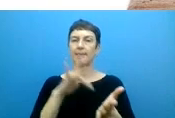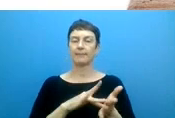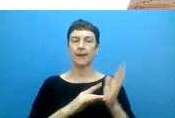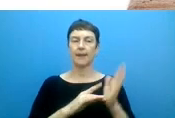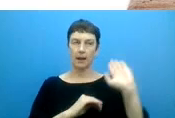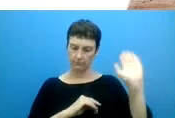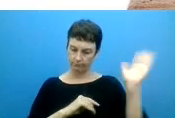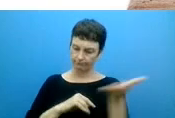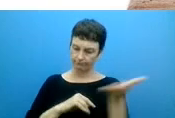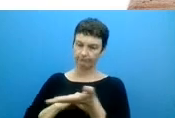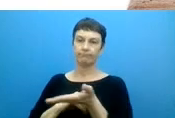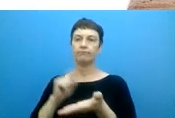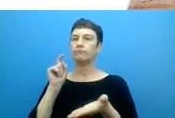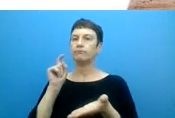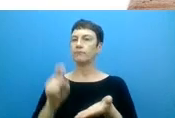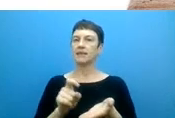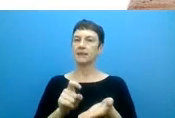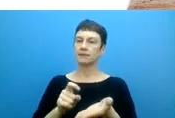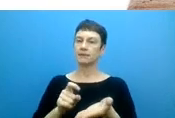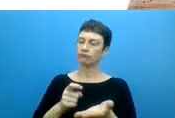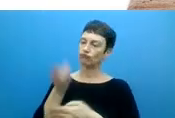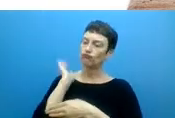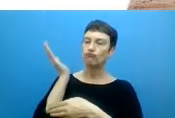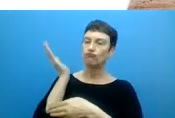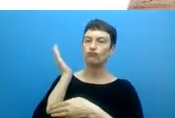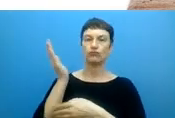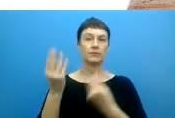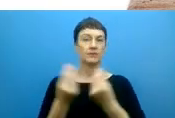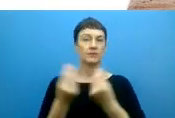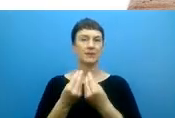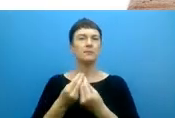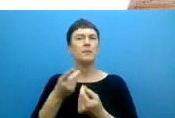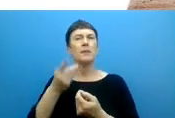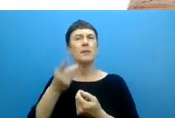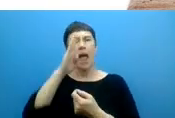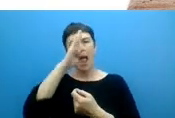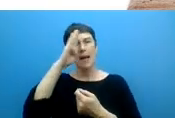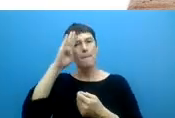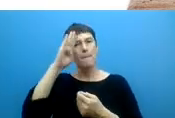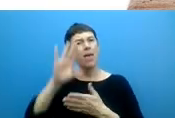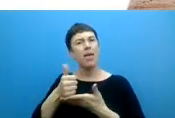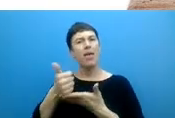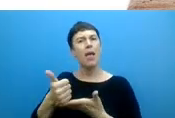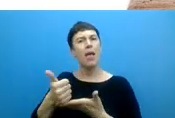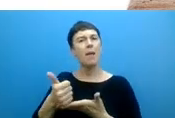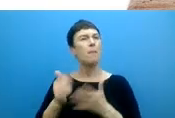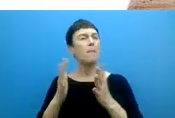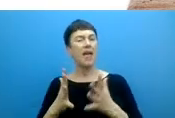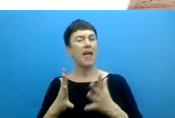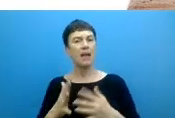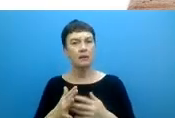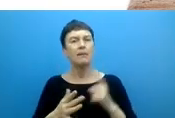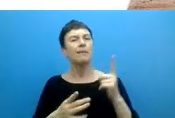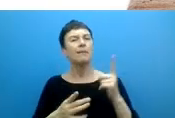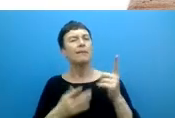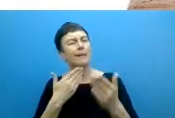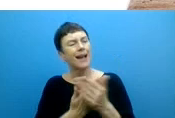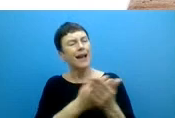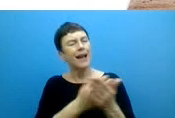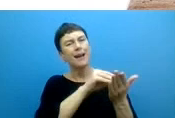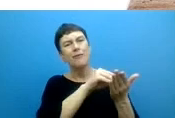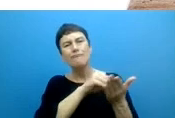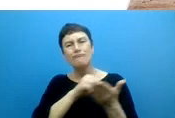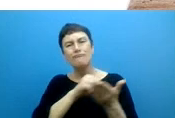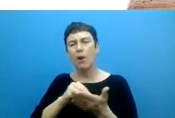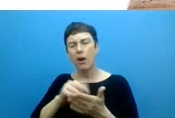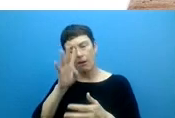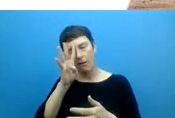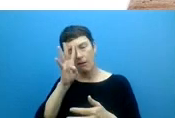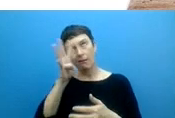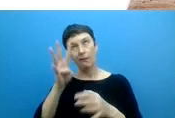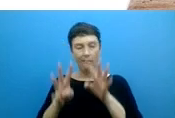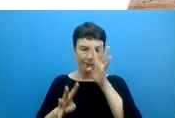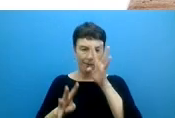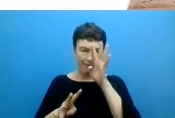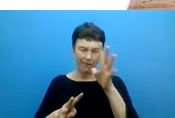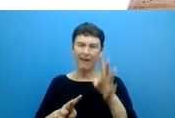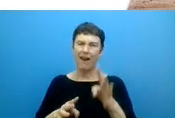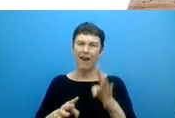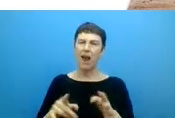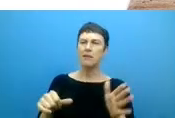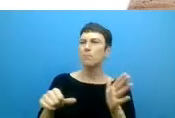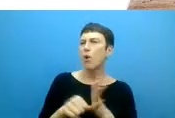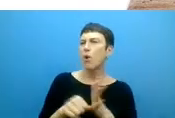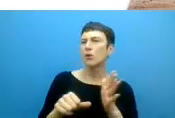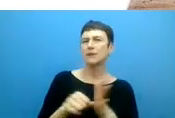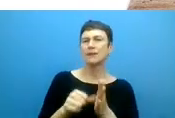I think not just in terms of the academic assistance, but how they were able to bring the different perspective on why multilingualism matters